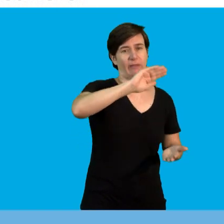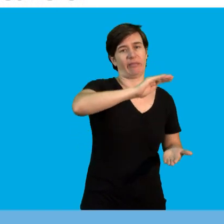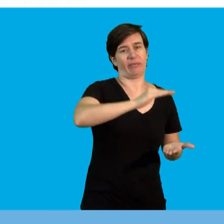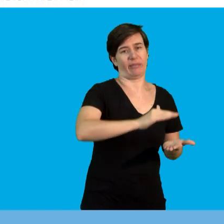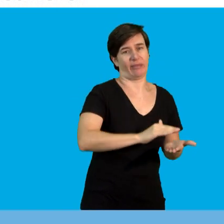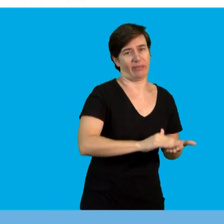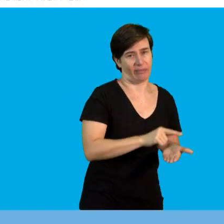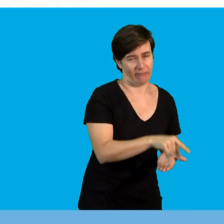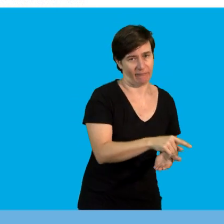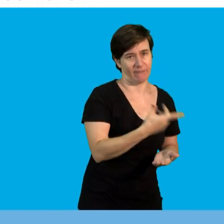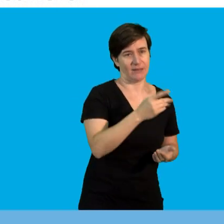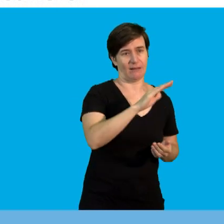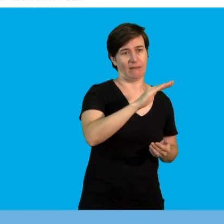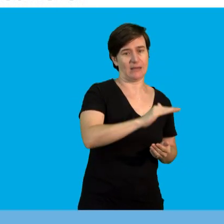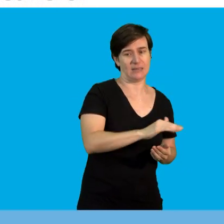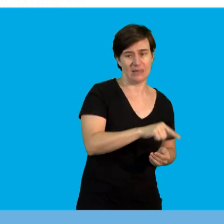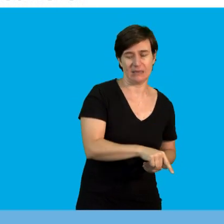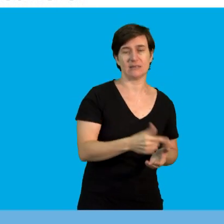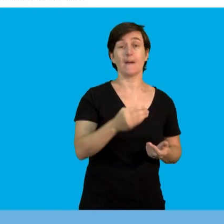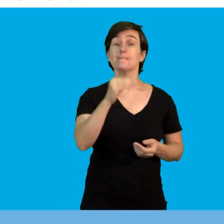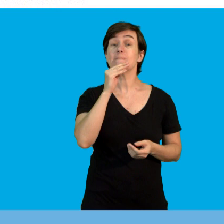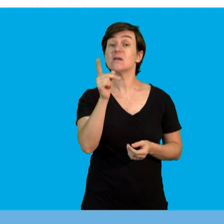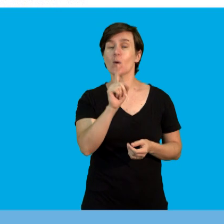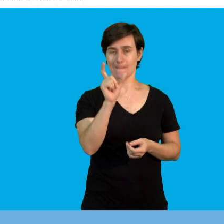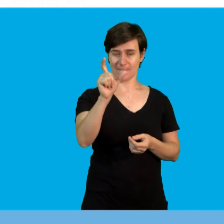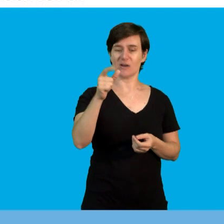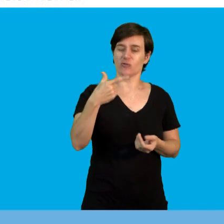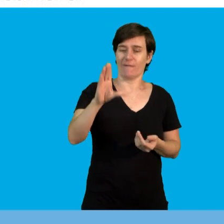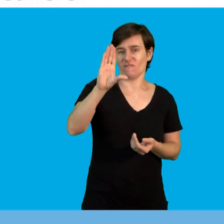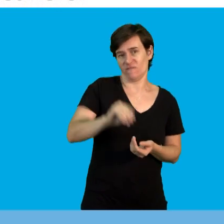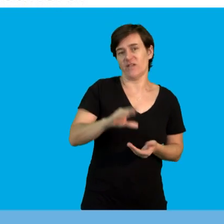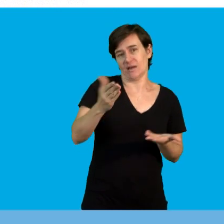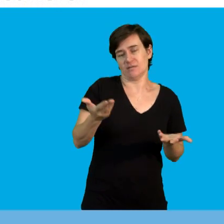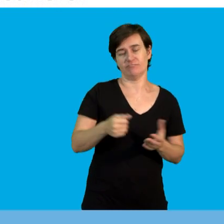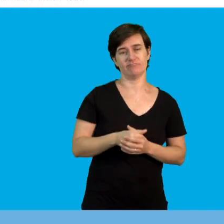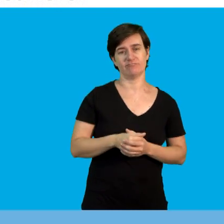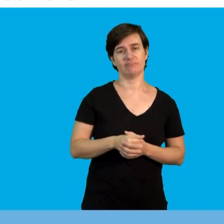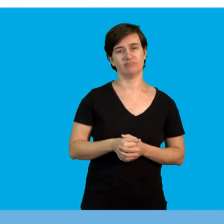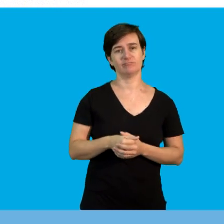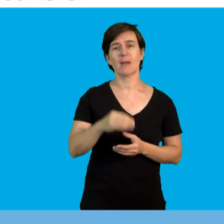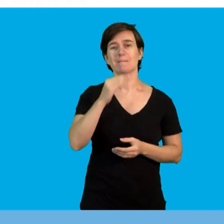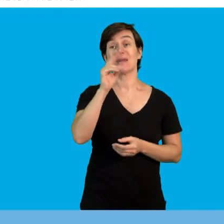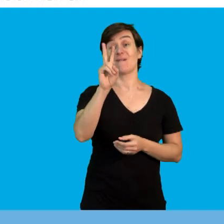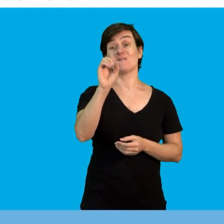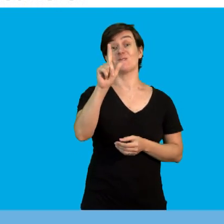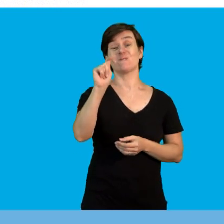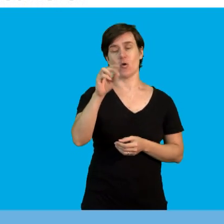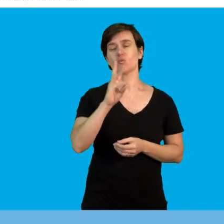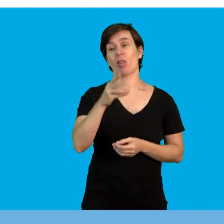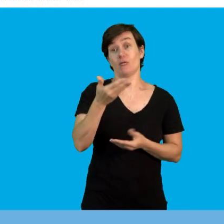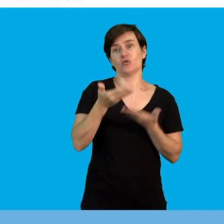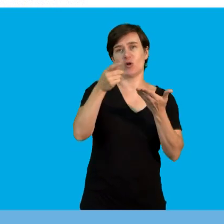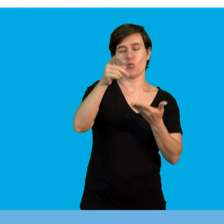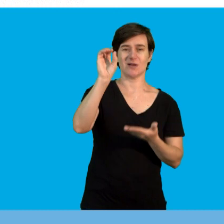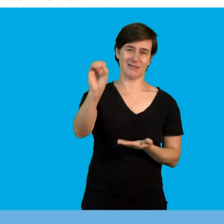are gradually depleted. If they are gradually depleted, the battery will eventually read a voltmeter or the voltage